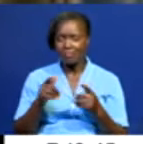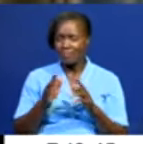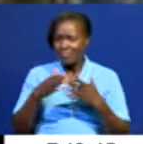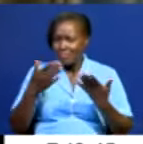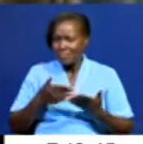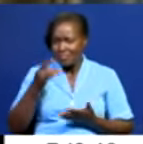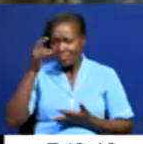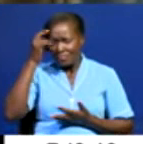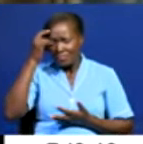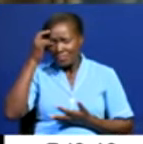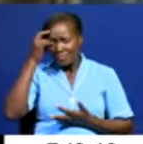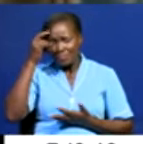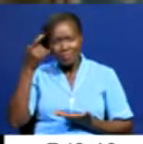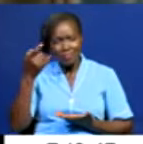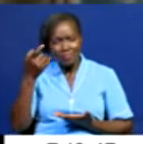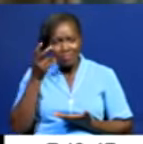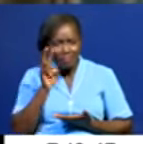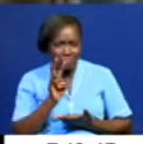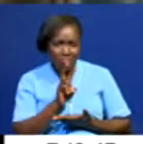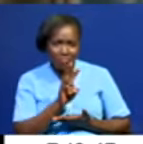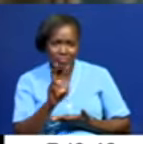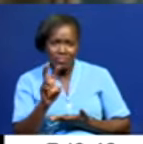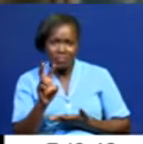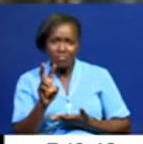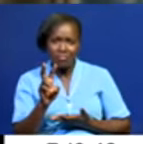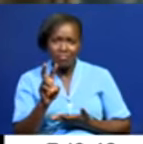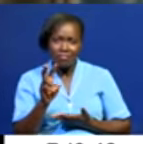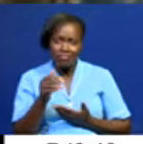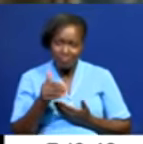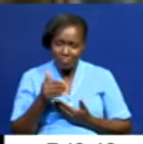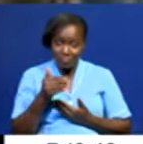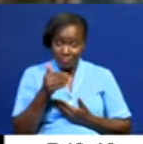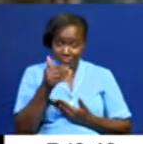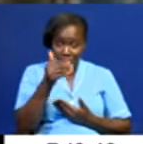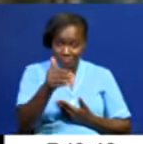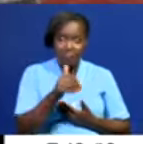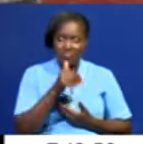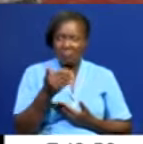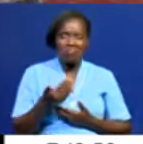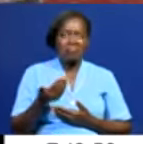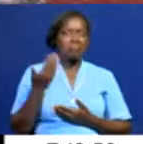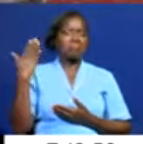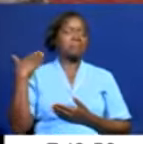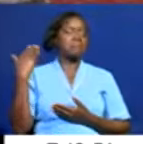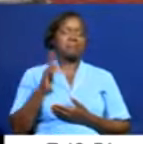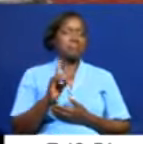tunafikiria tunaona kwenda mbele, sio kurudi nyuma.